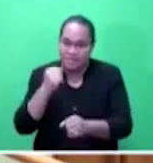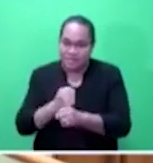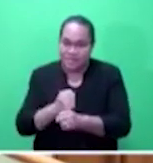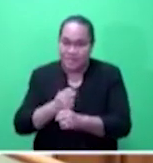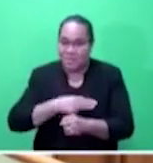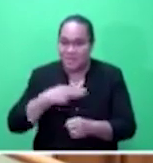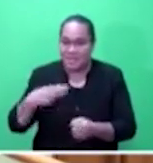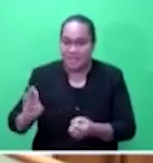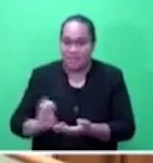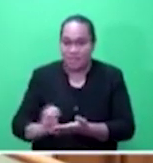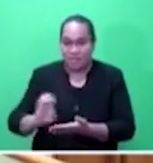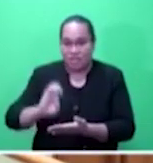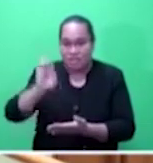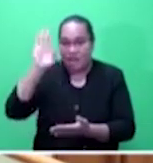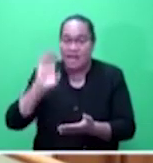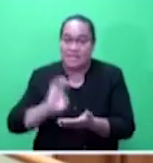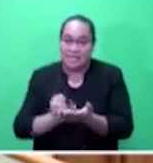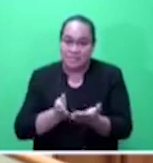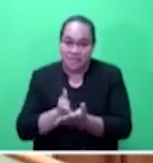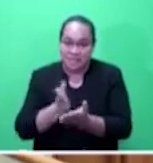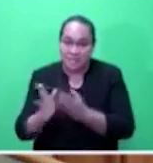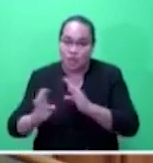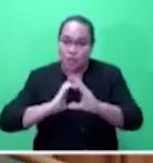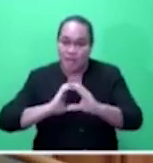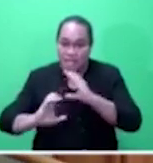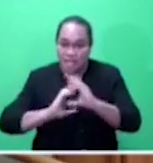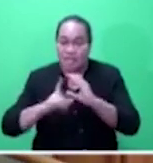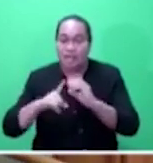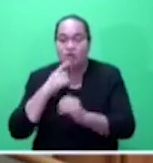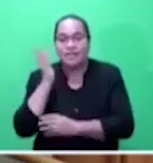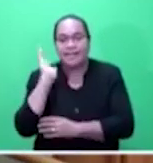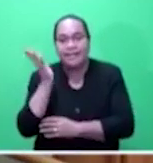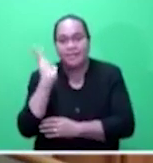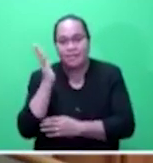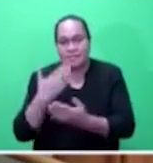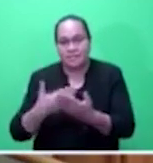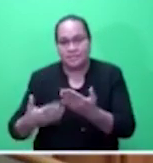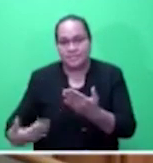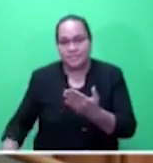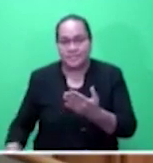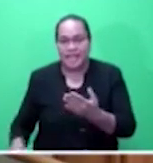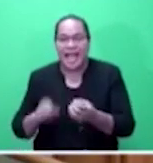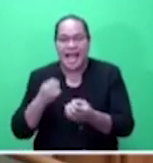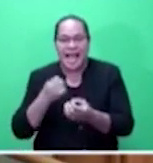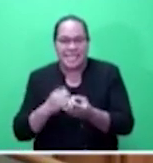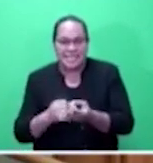Economy, Civil Service and Communications for delivering the supplementary budget